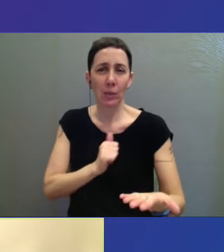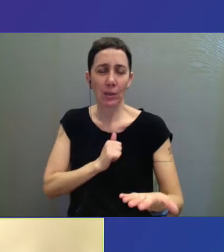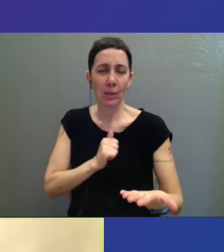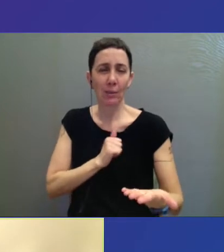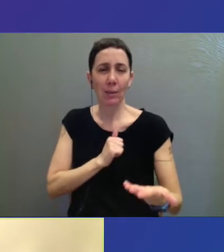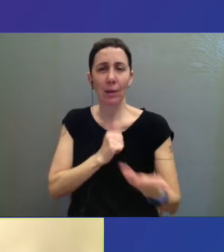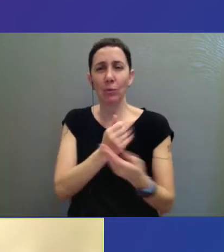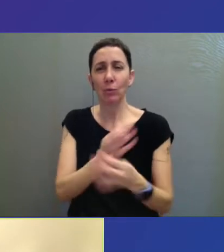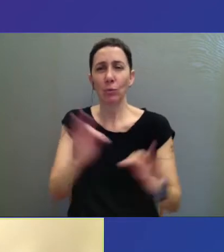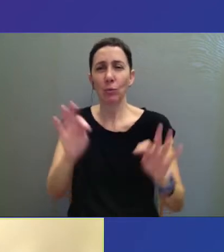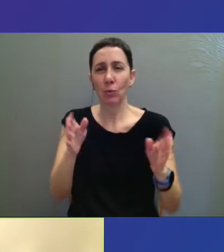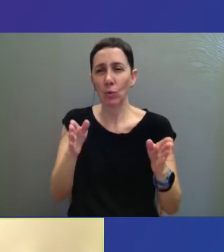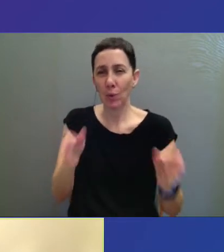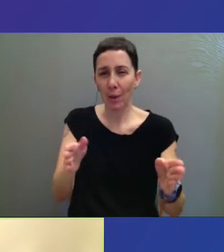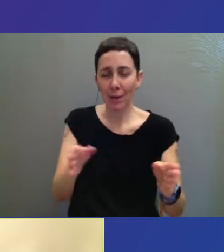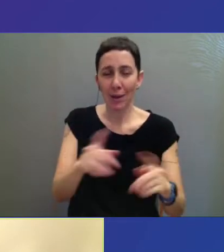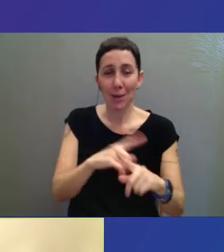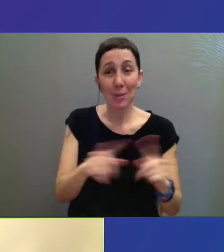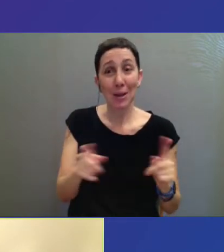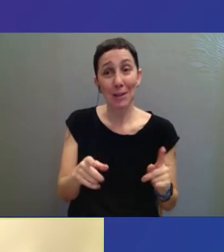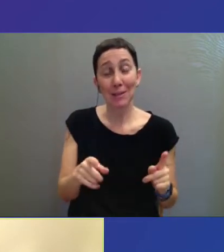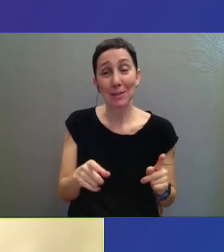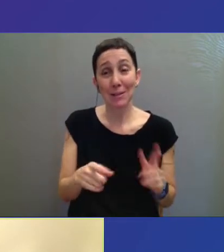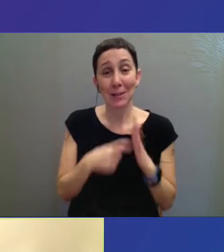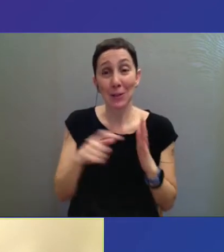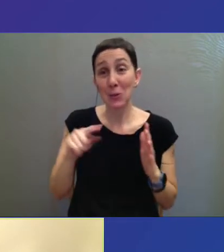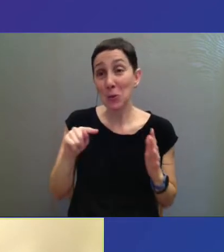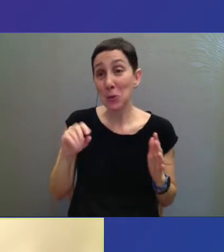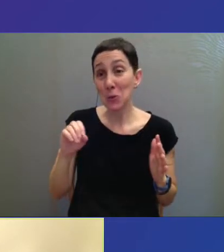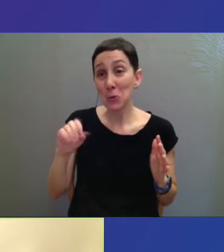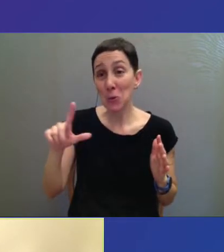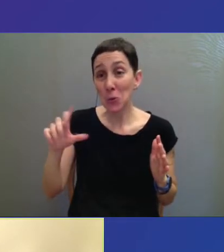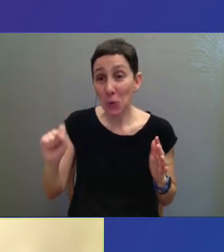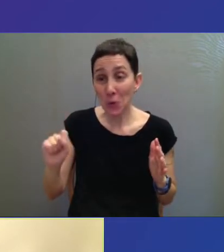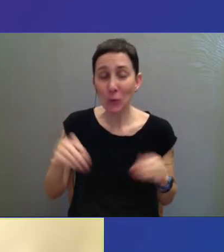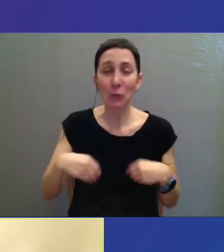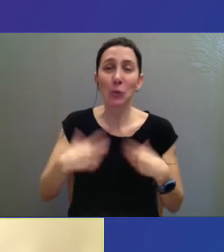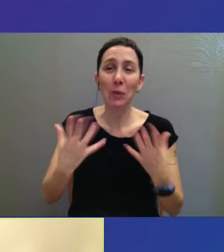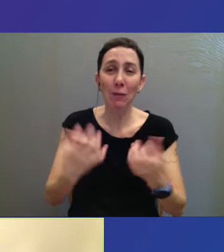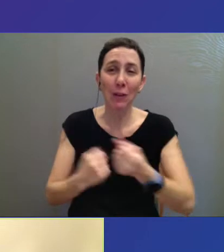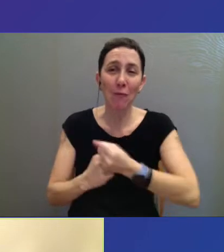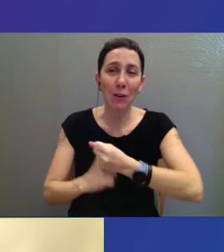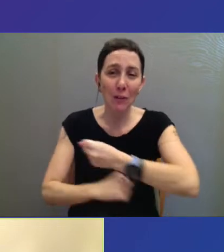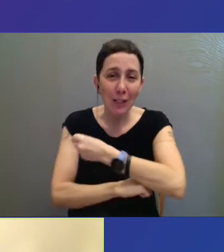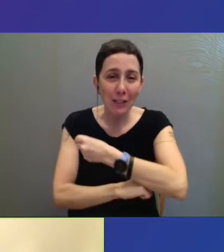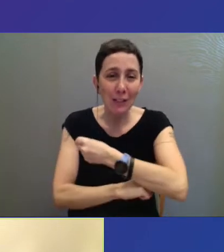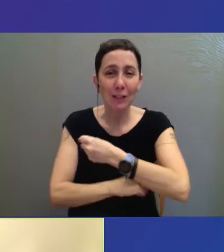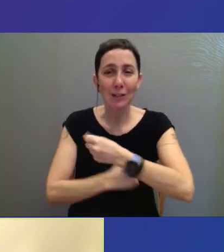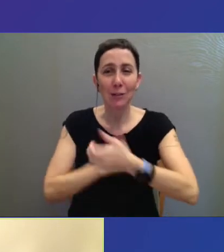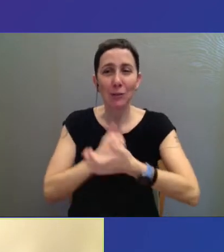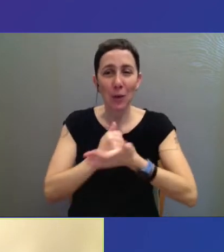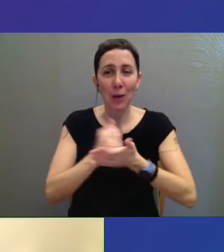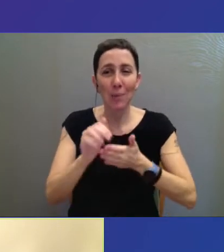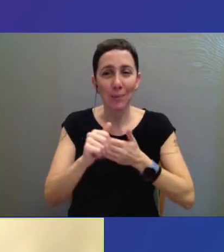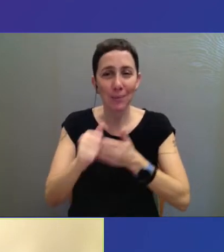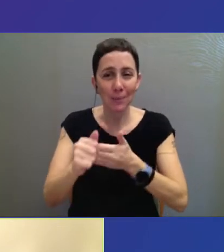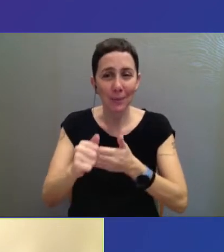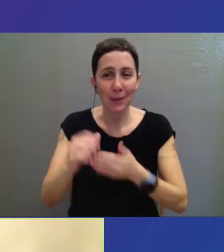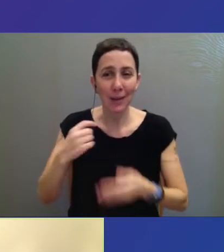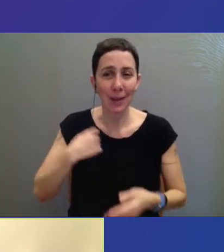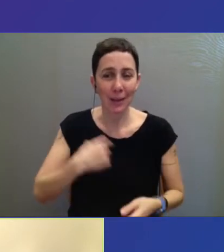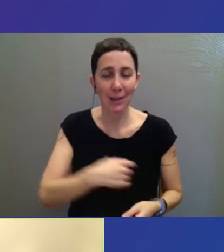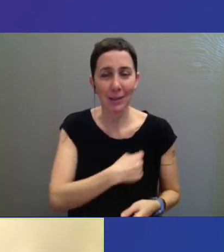But we need those tools, right? Like we need those foundational ideas to help guide us, I think, especially